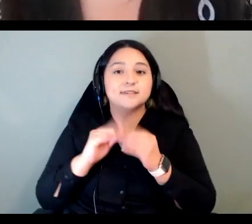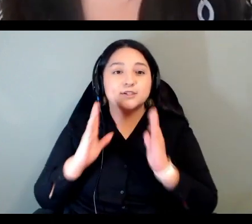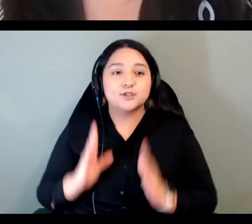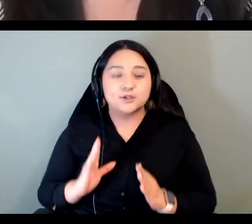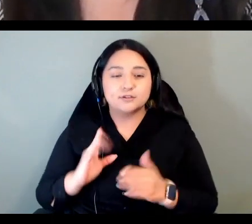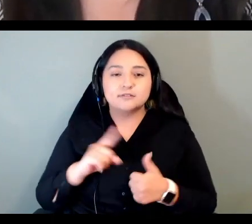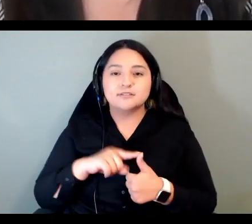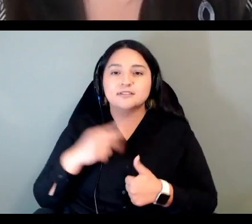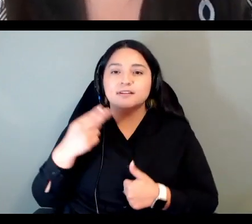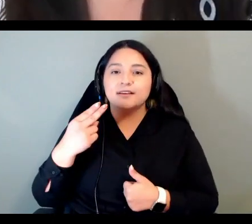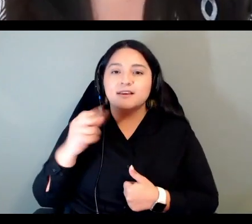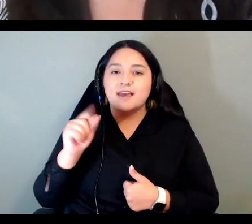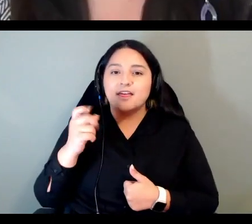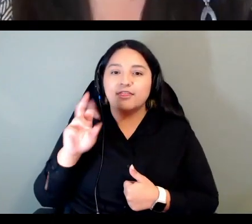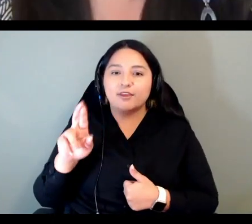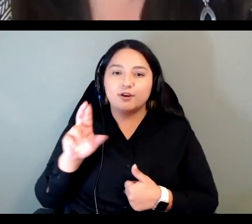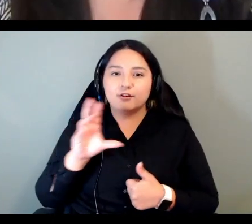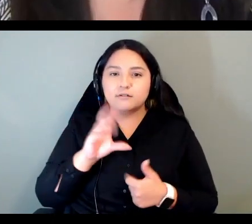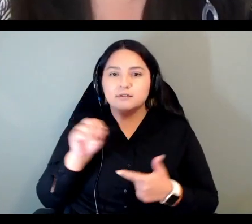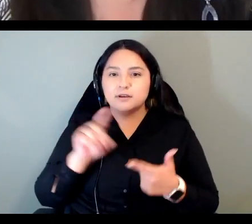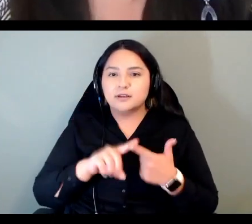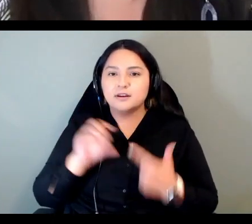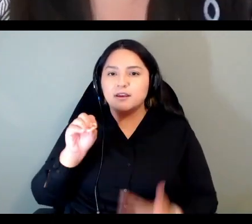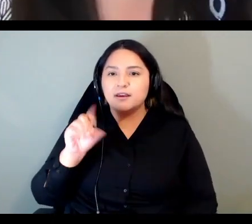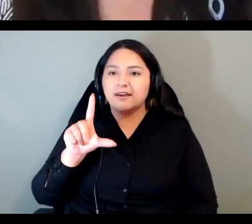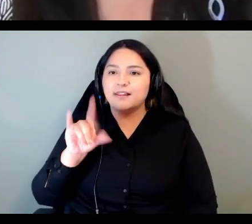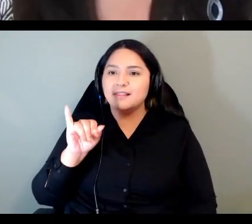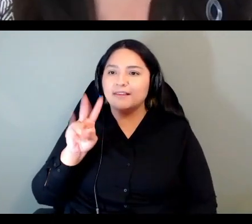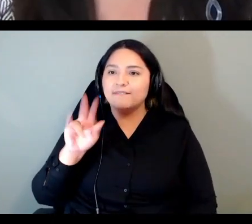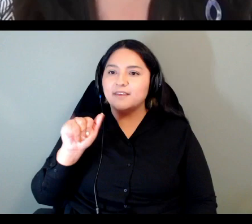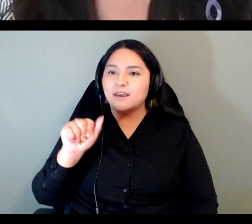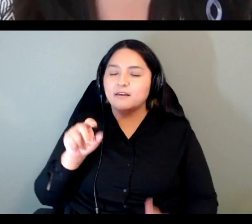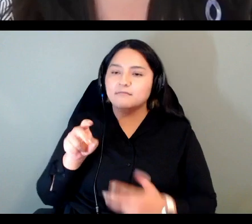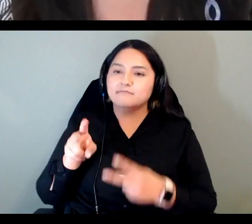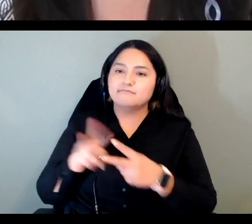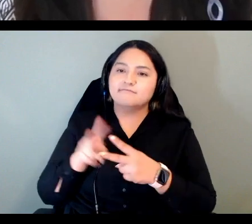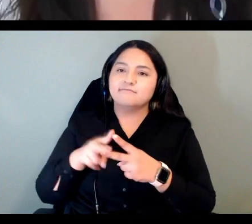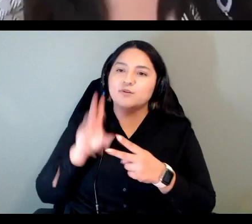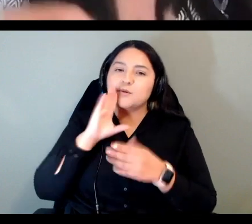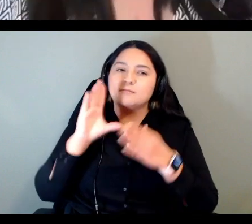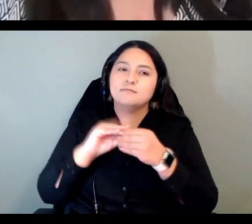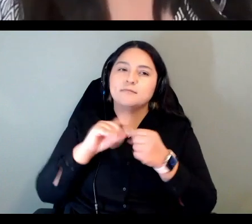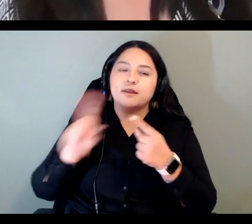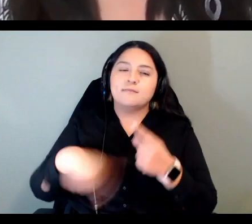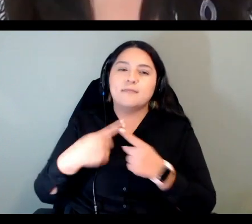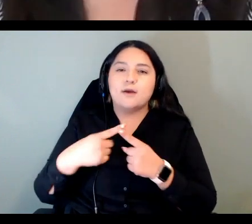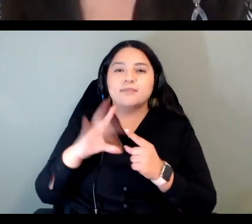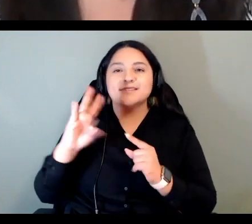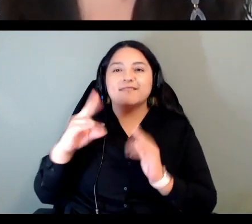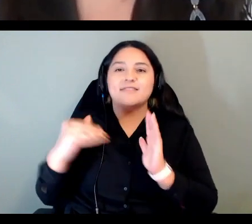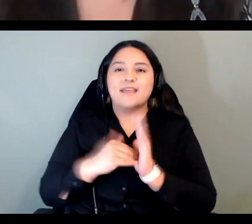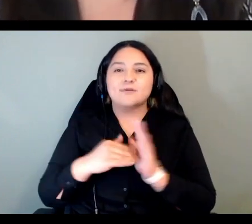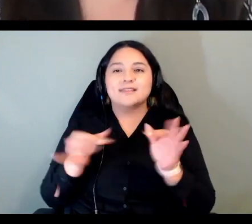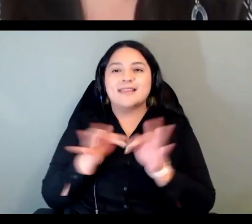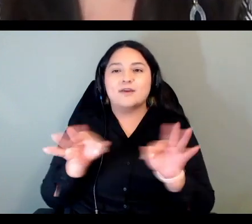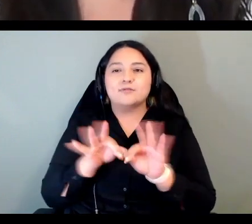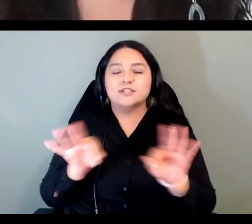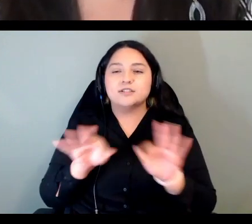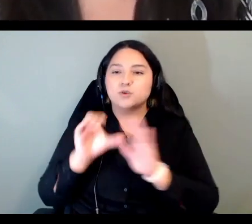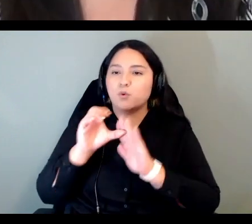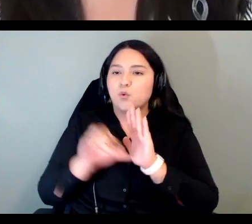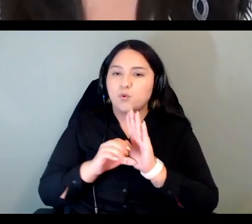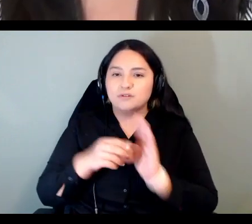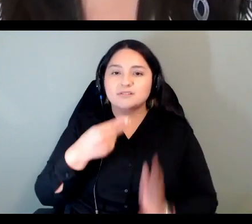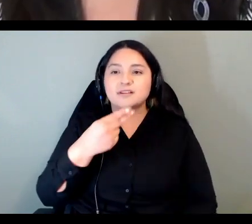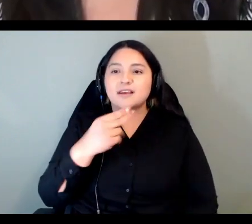Olivia Sammons join us to talk about the Southern Michif 7,000 Languages course. Heather is a citizen